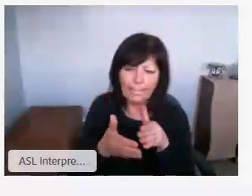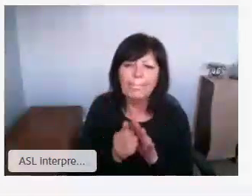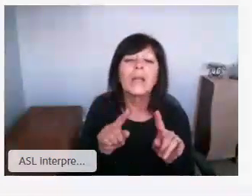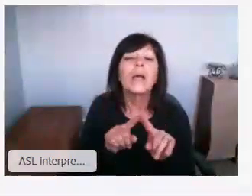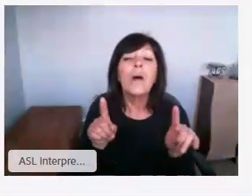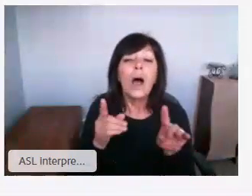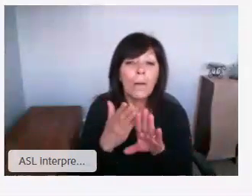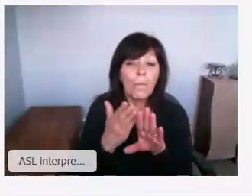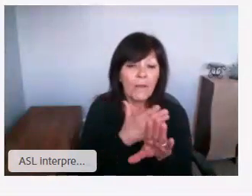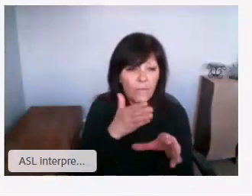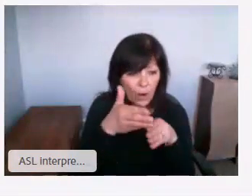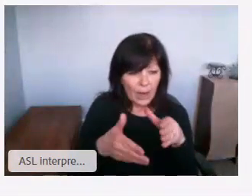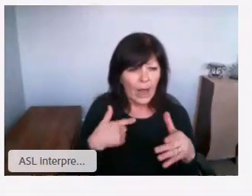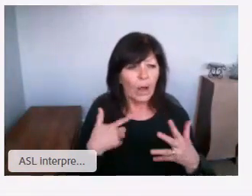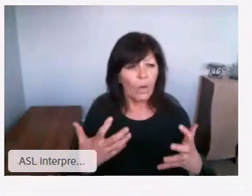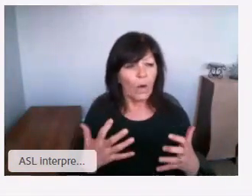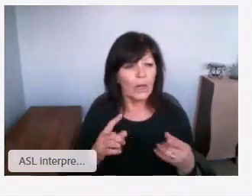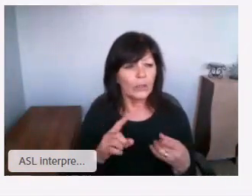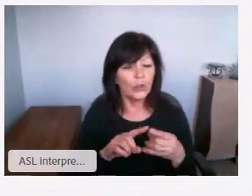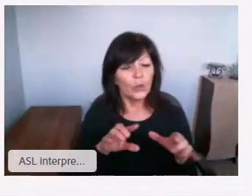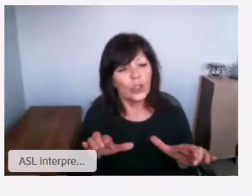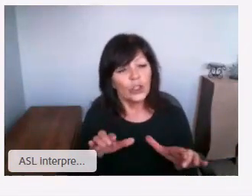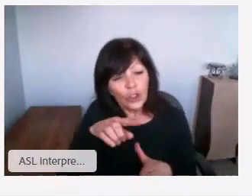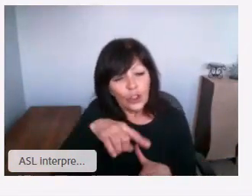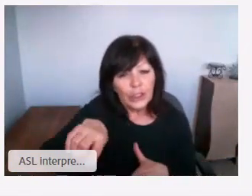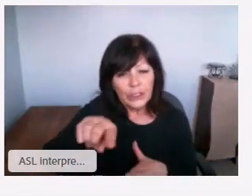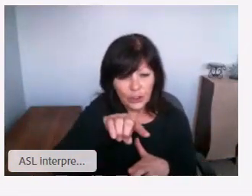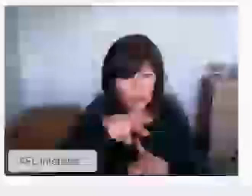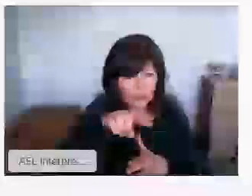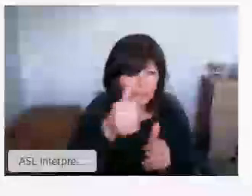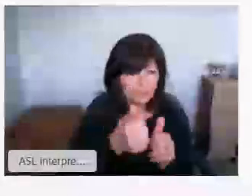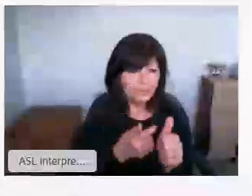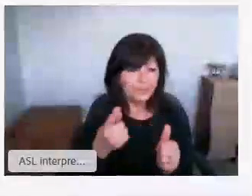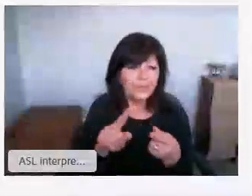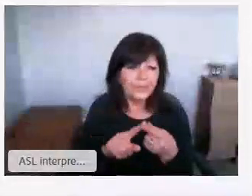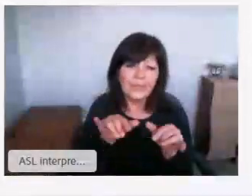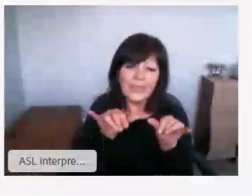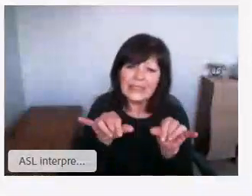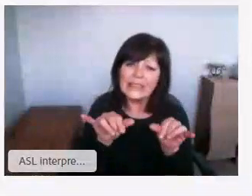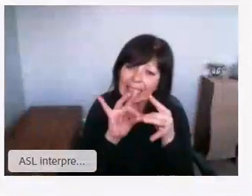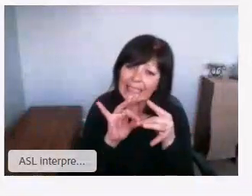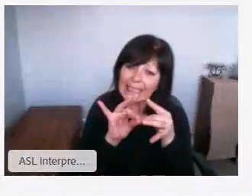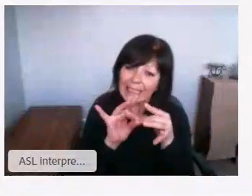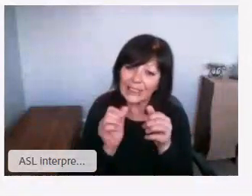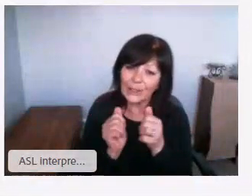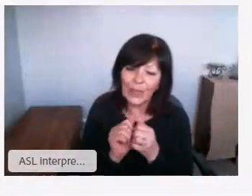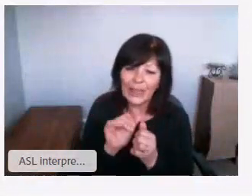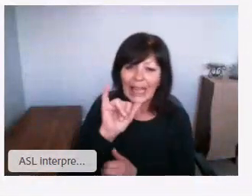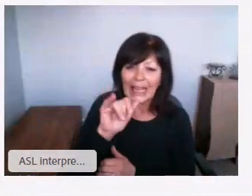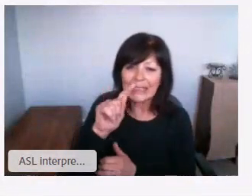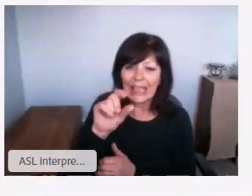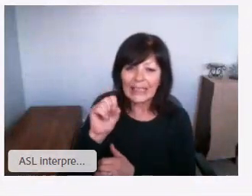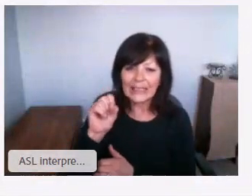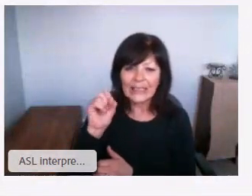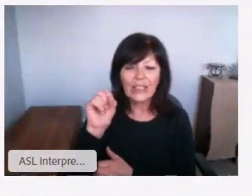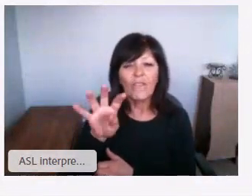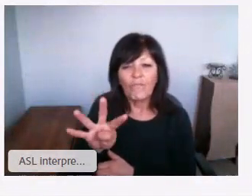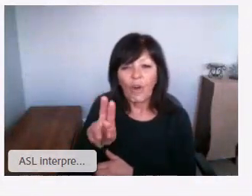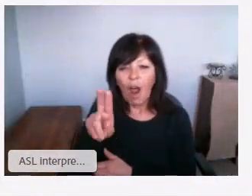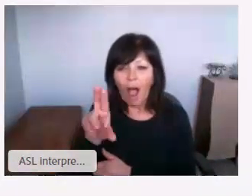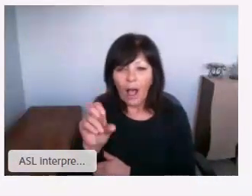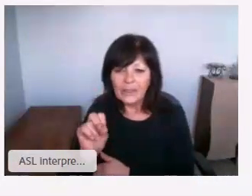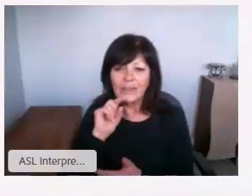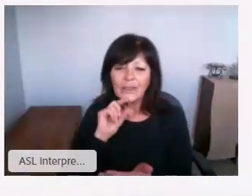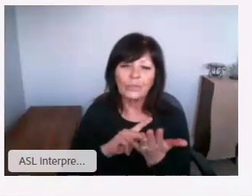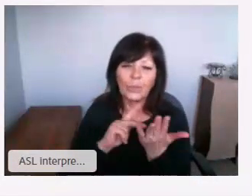we do that, I did want to encourage all of our participants to stay connected with the ITS4US program, and